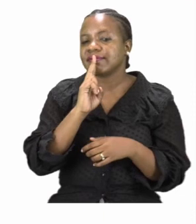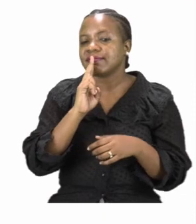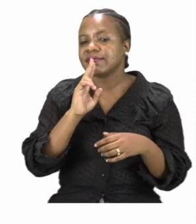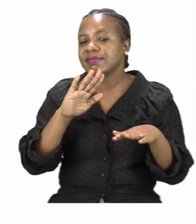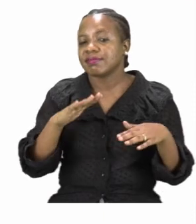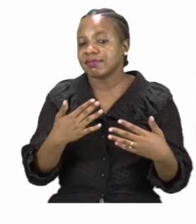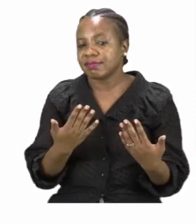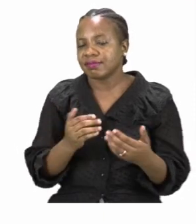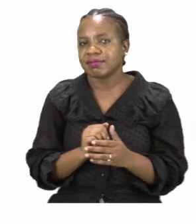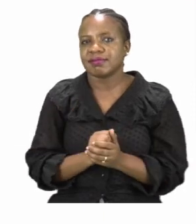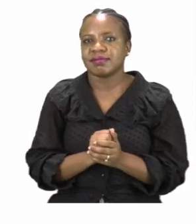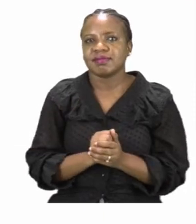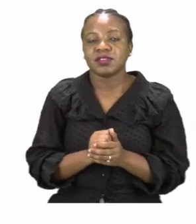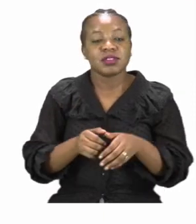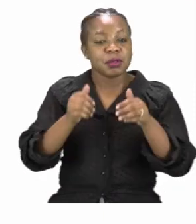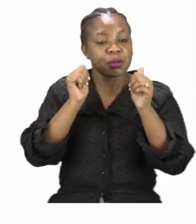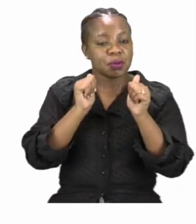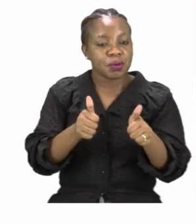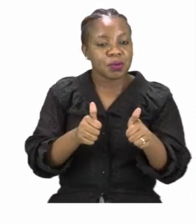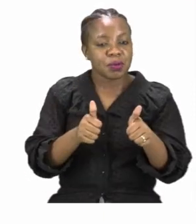saying goodbye.